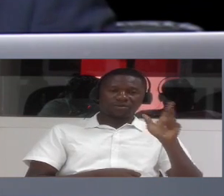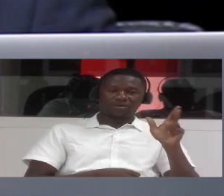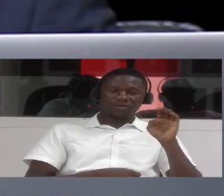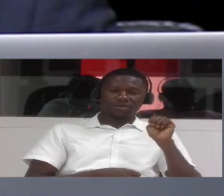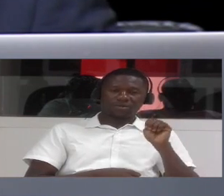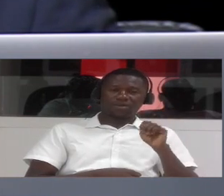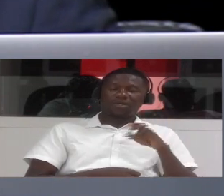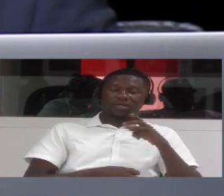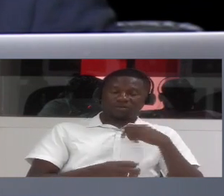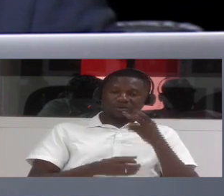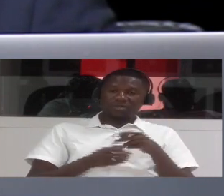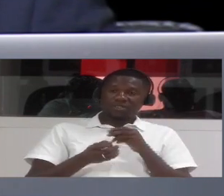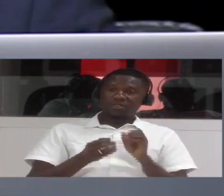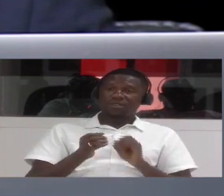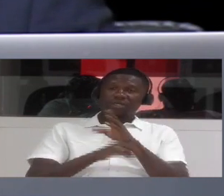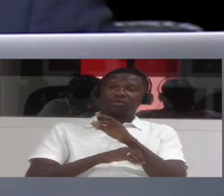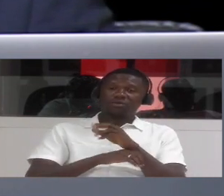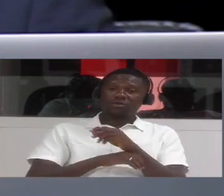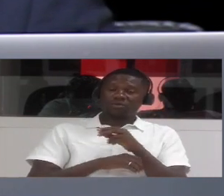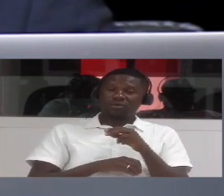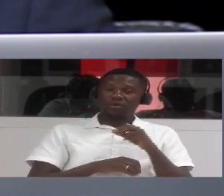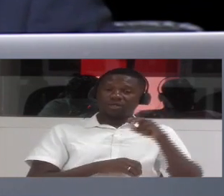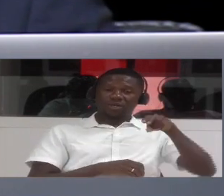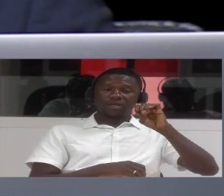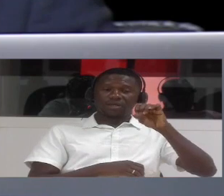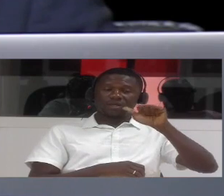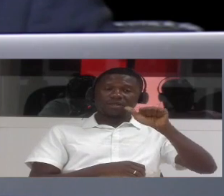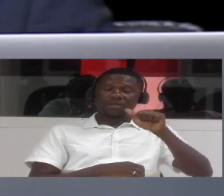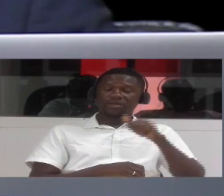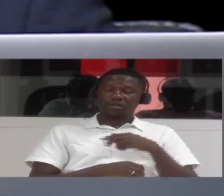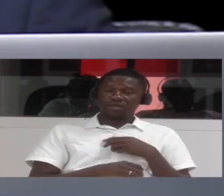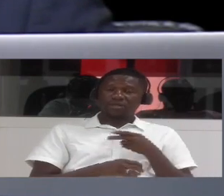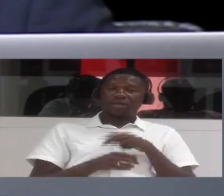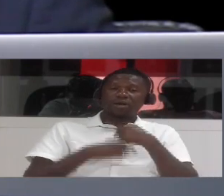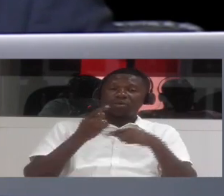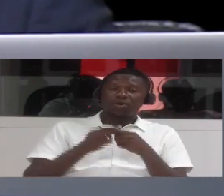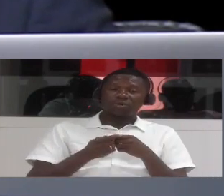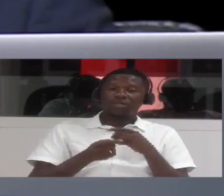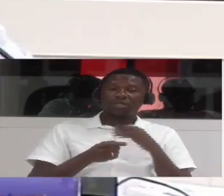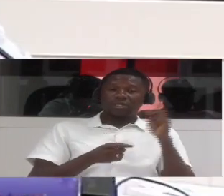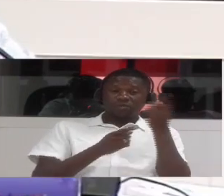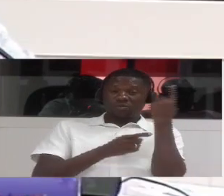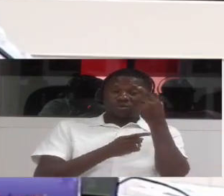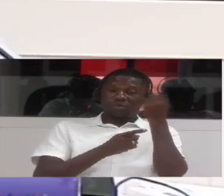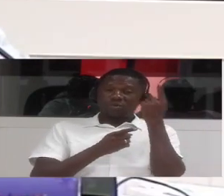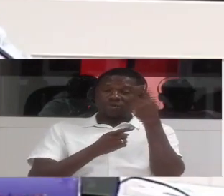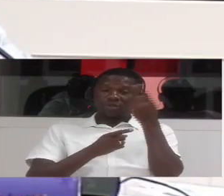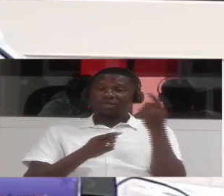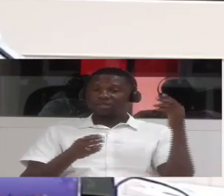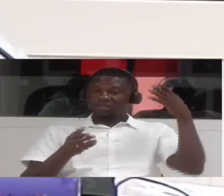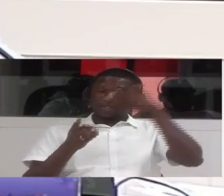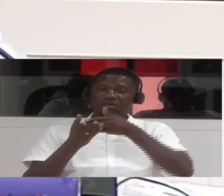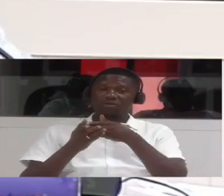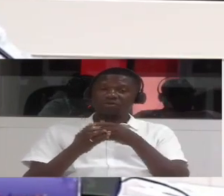helicopter that came to Kanilai. You remember that publication? Yes, Aliou Badara actually was the